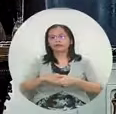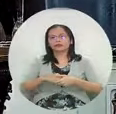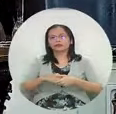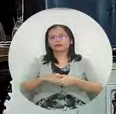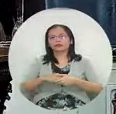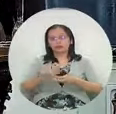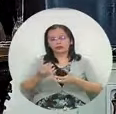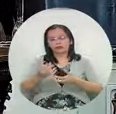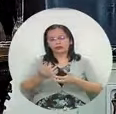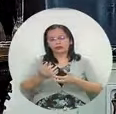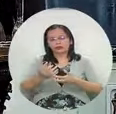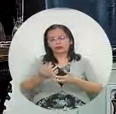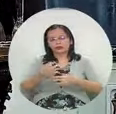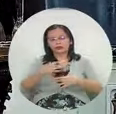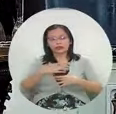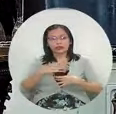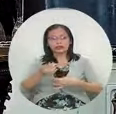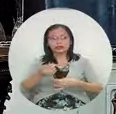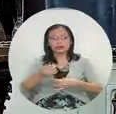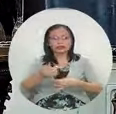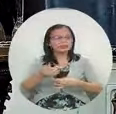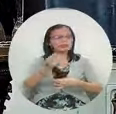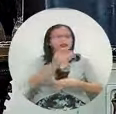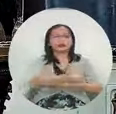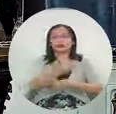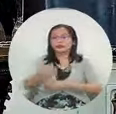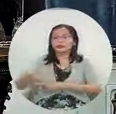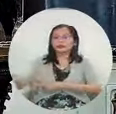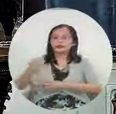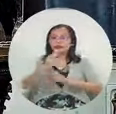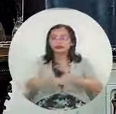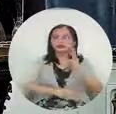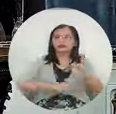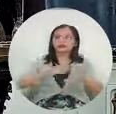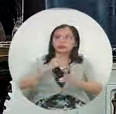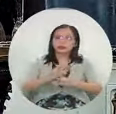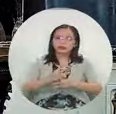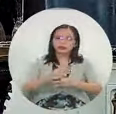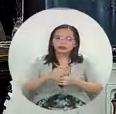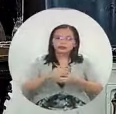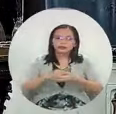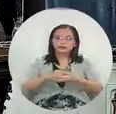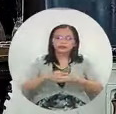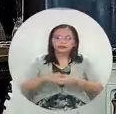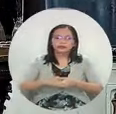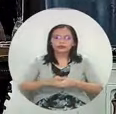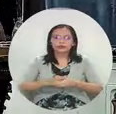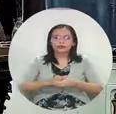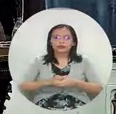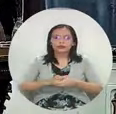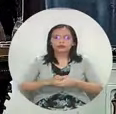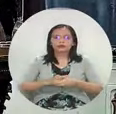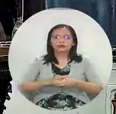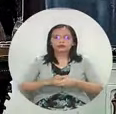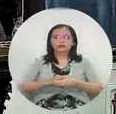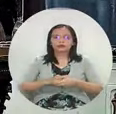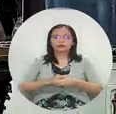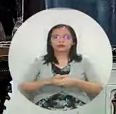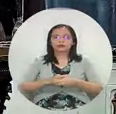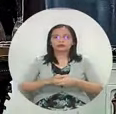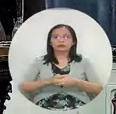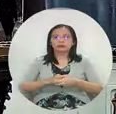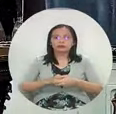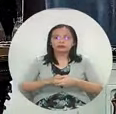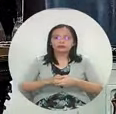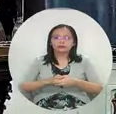kalibutan? Nga naman, kay kinidaan, the inclination of the flesh is world.